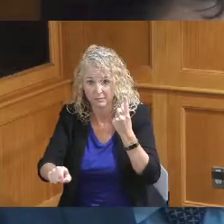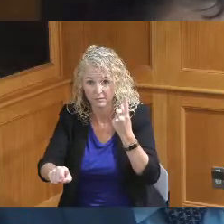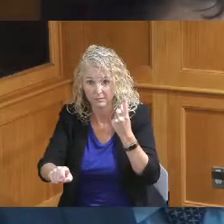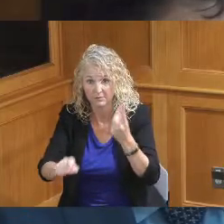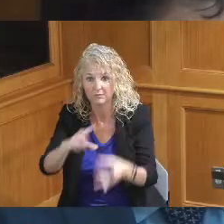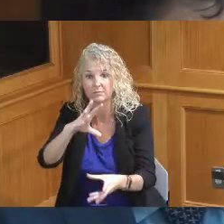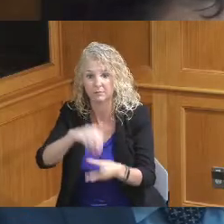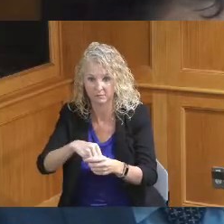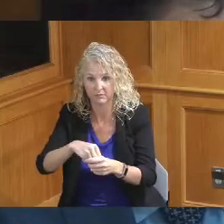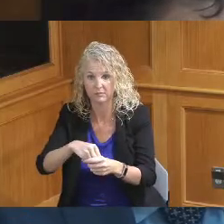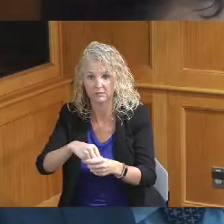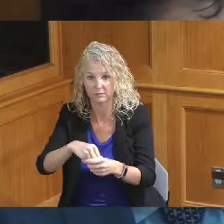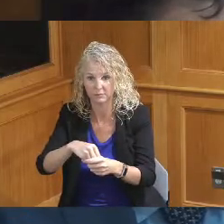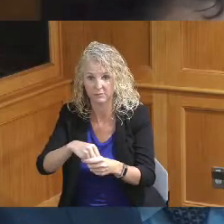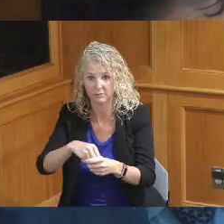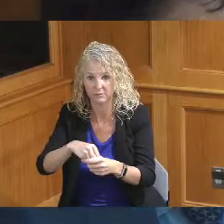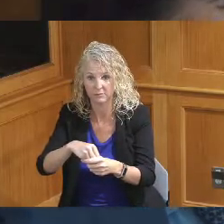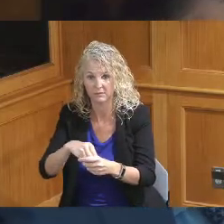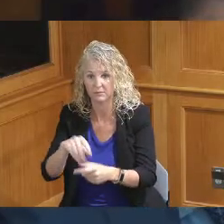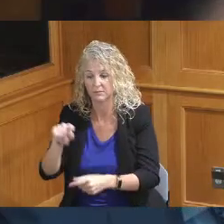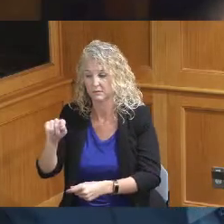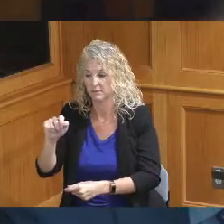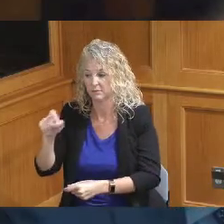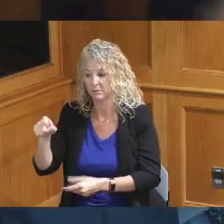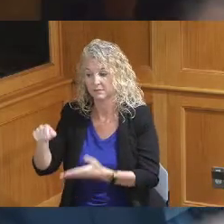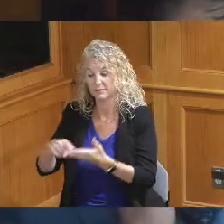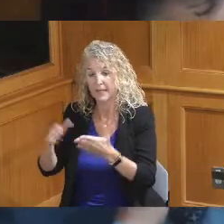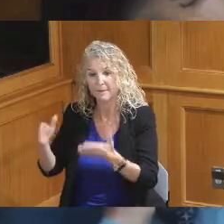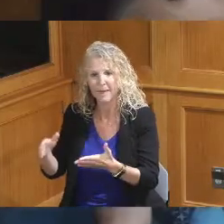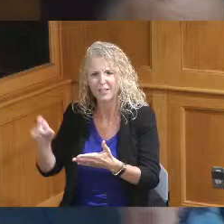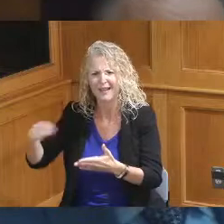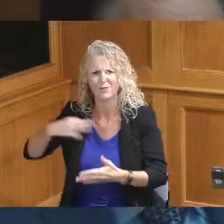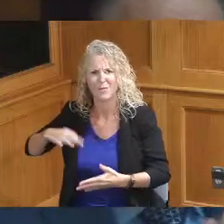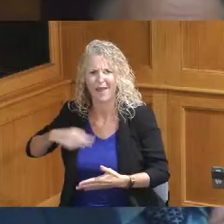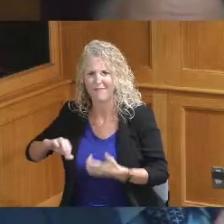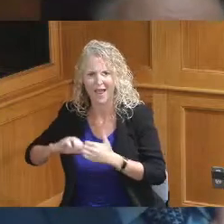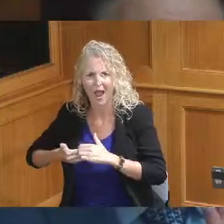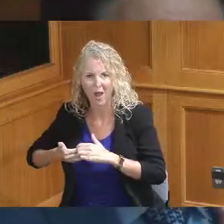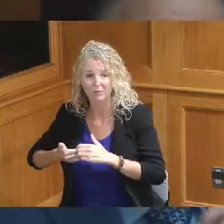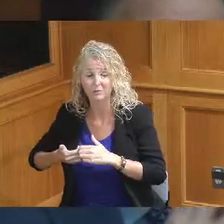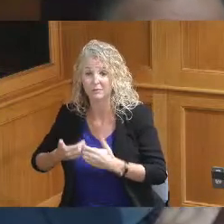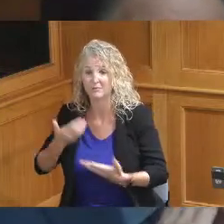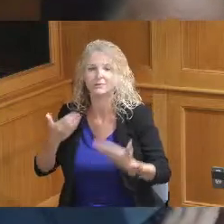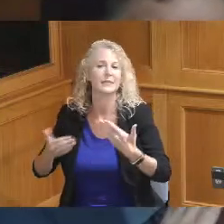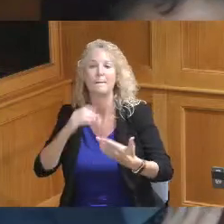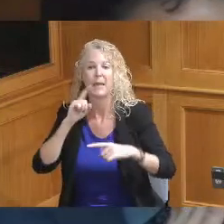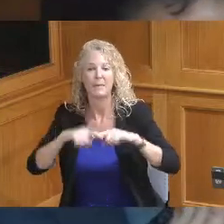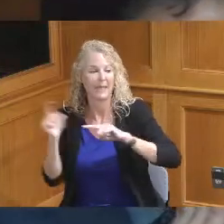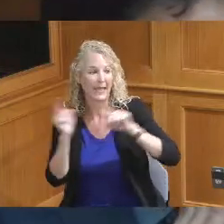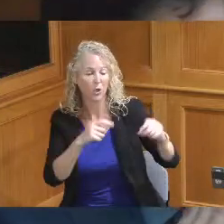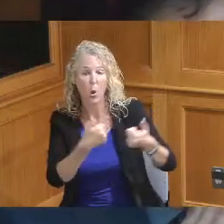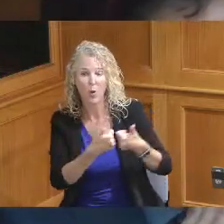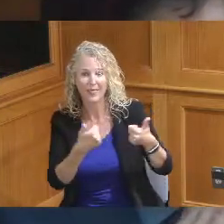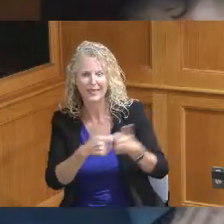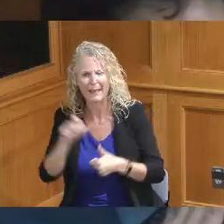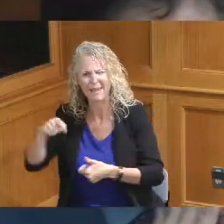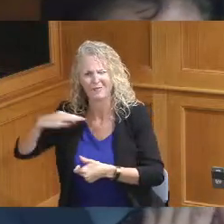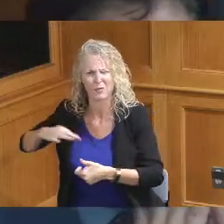be in this lease. The taxpayers must be getting something. Whether they might not be able to go to the game, but they got to get